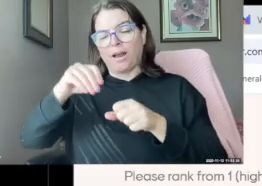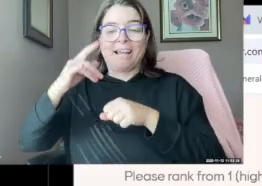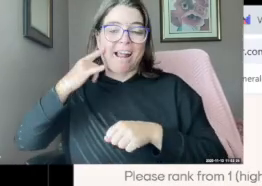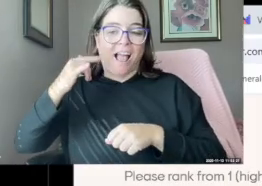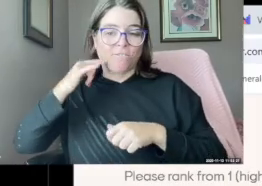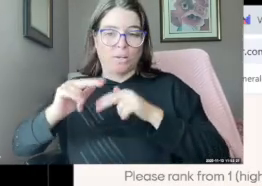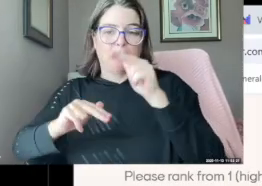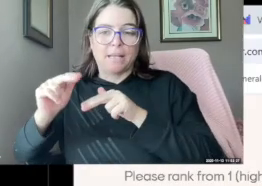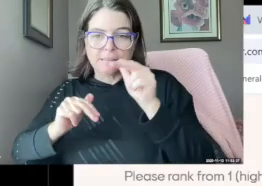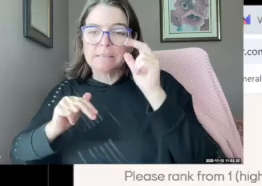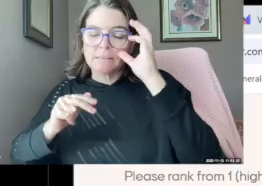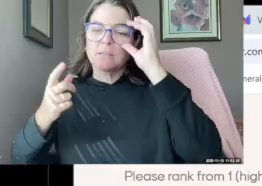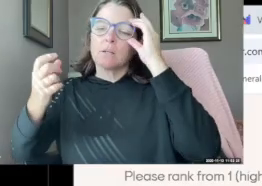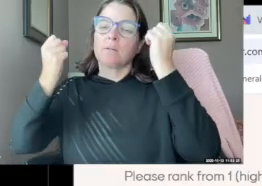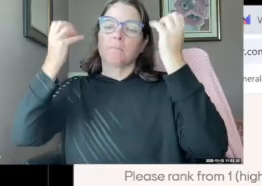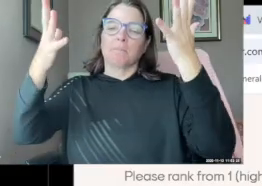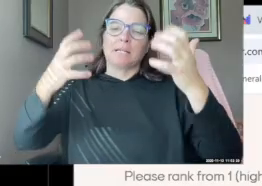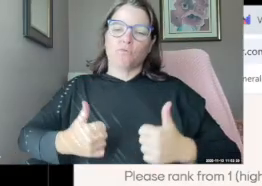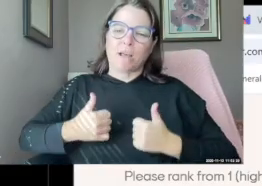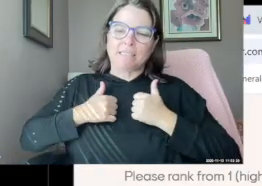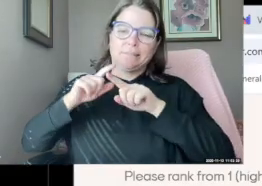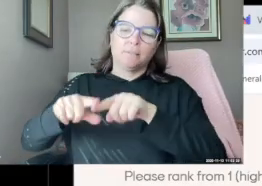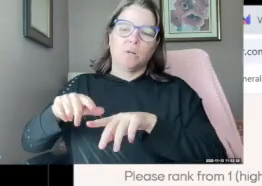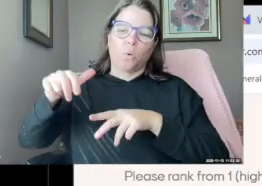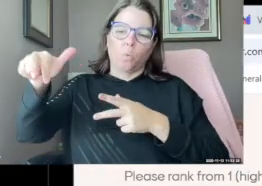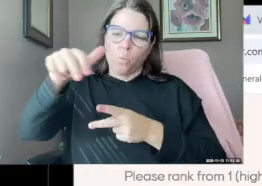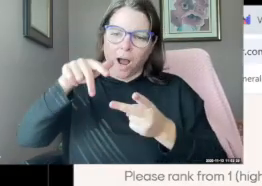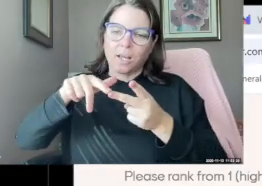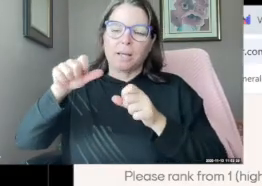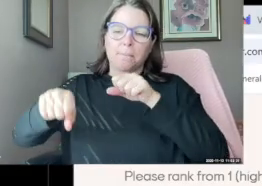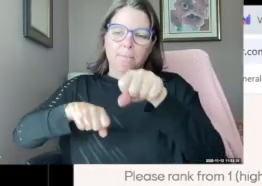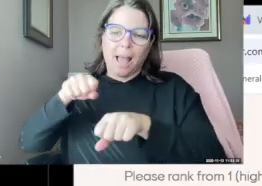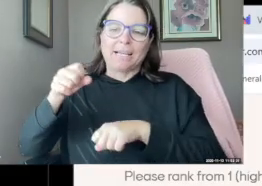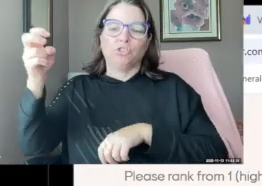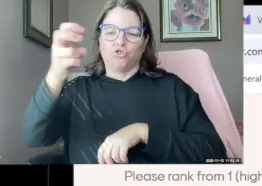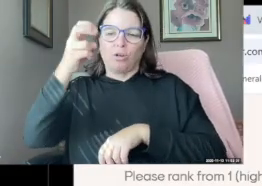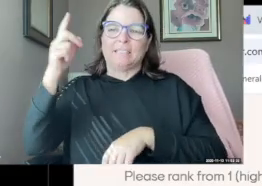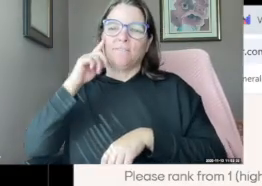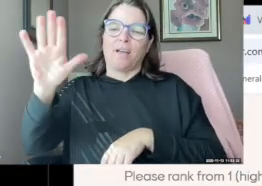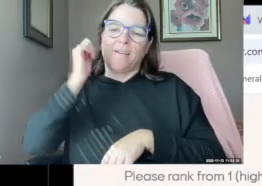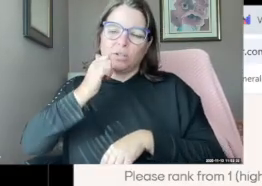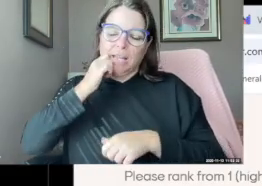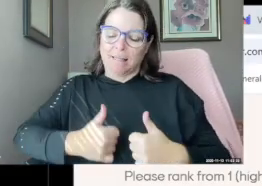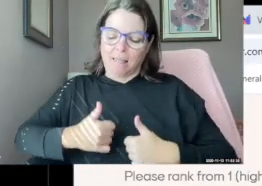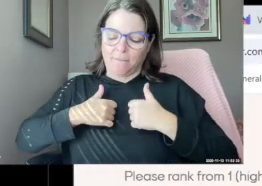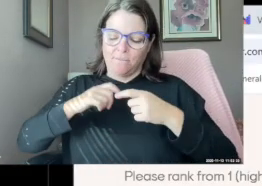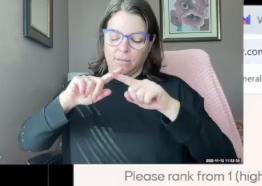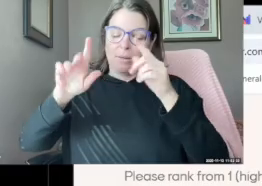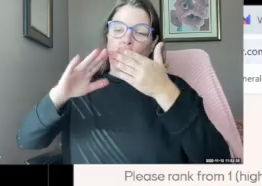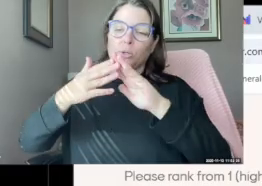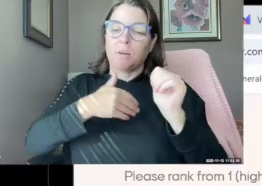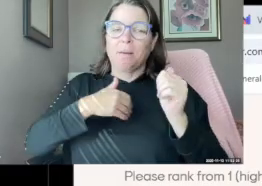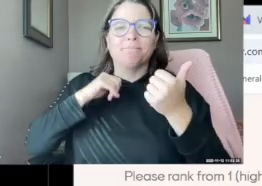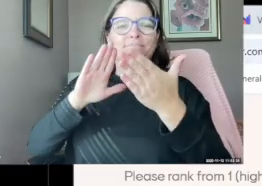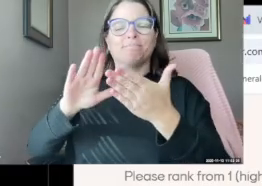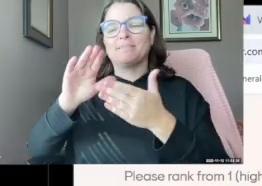the 80s when we advocated to get the first freeway cover park in California built. So even though many of our residents rely